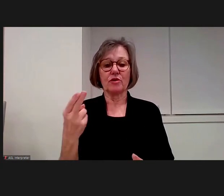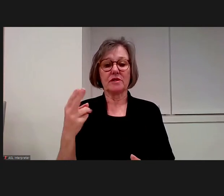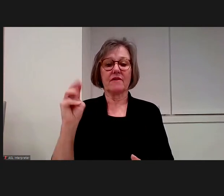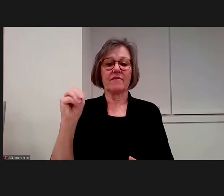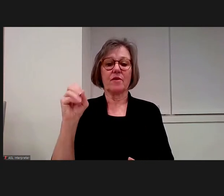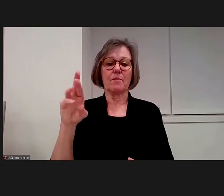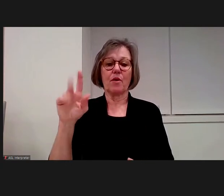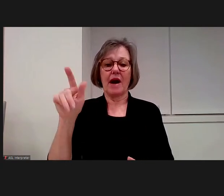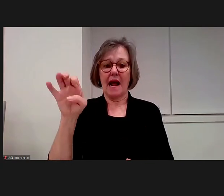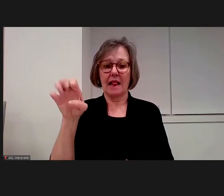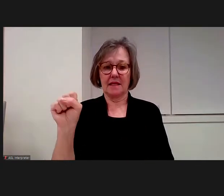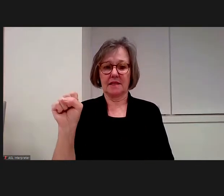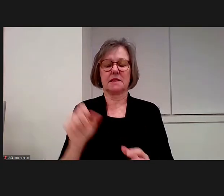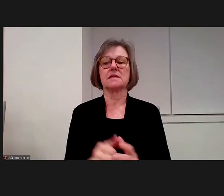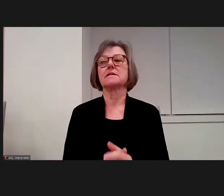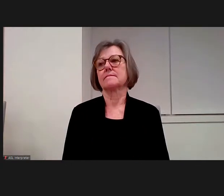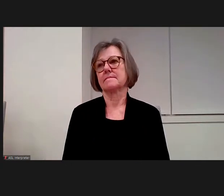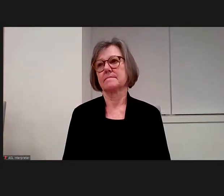Morales.